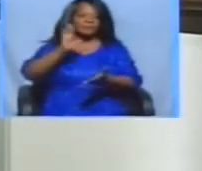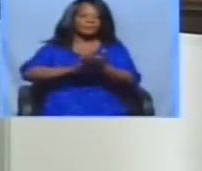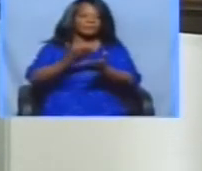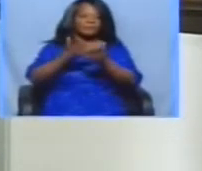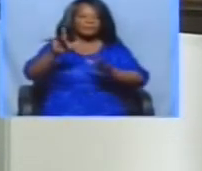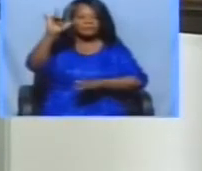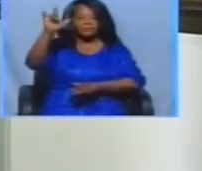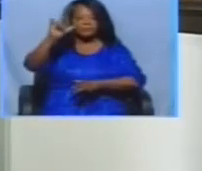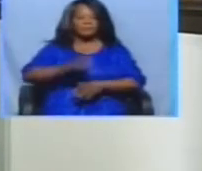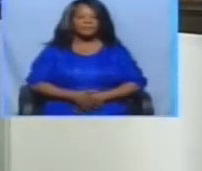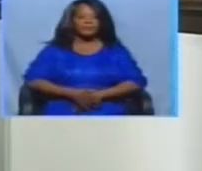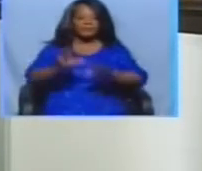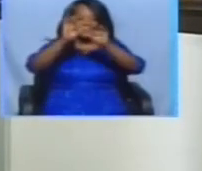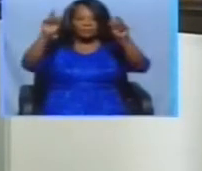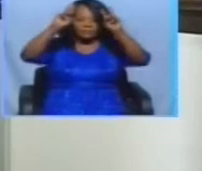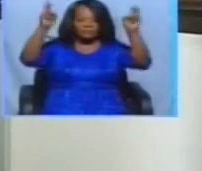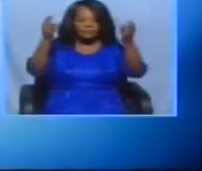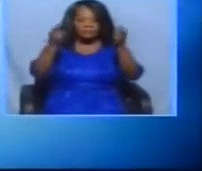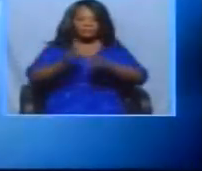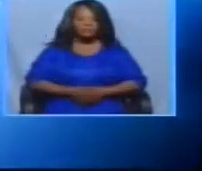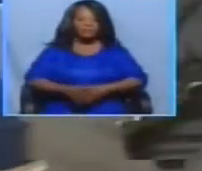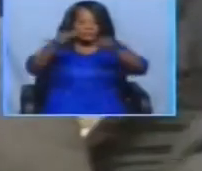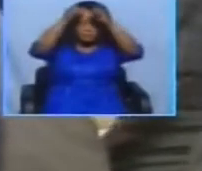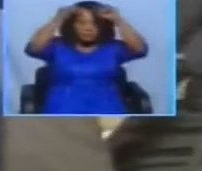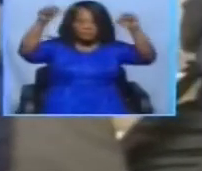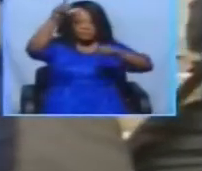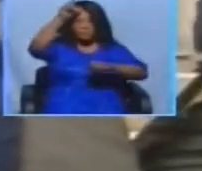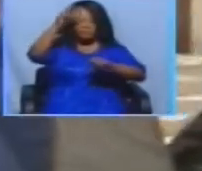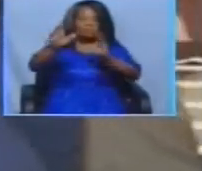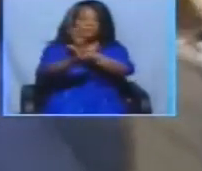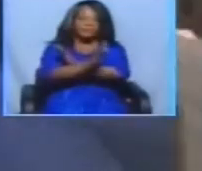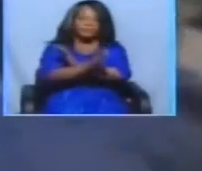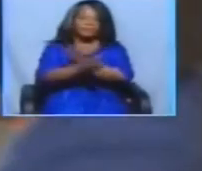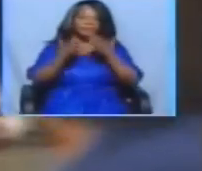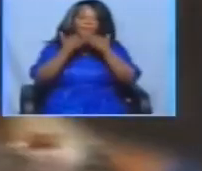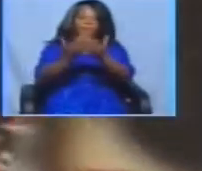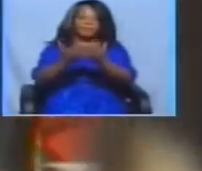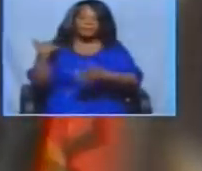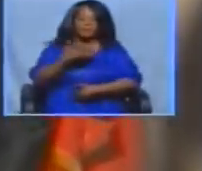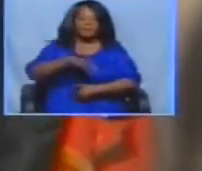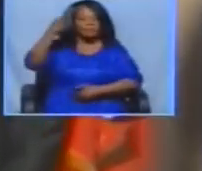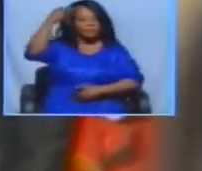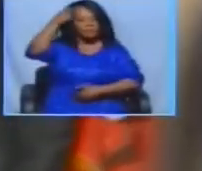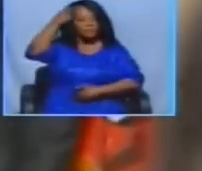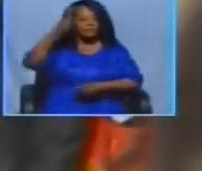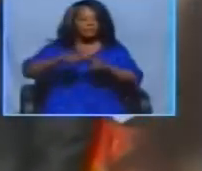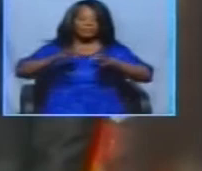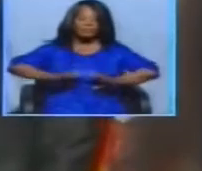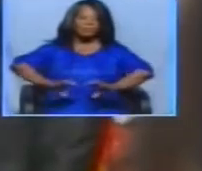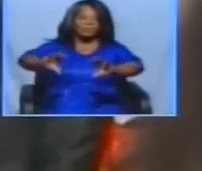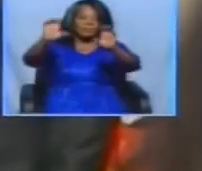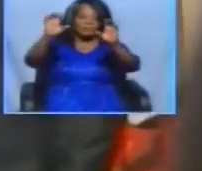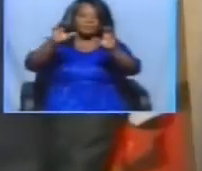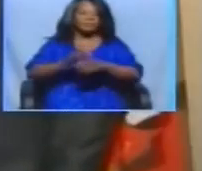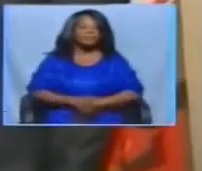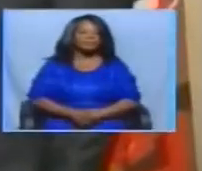Simbeye. The headlines. President Edgar Lungu says Zambians remain indebted to the Chinese government for its continued